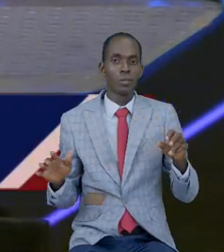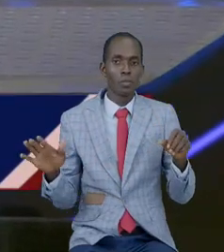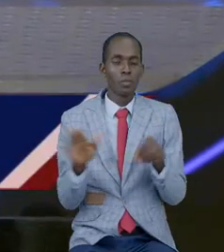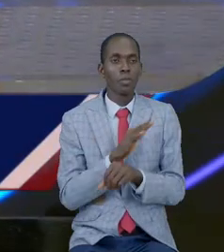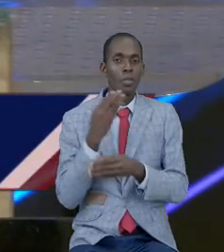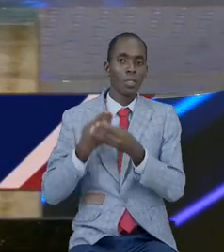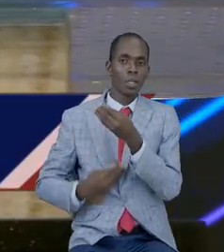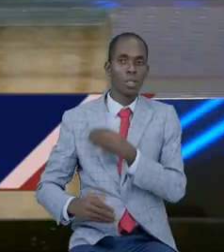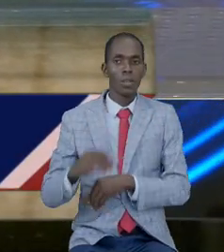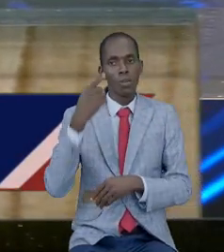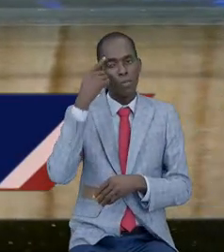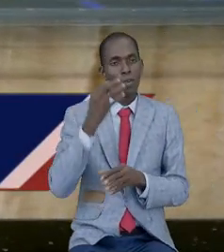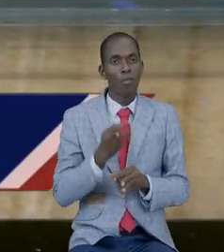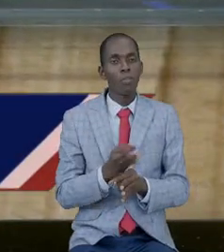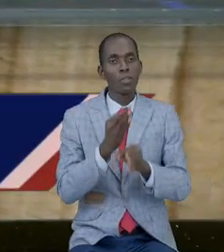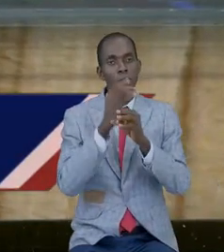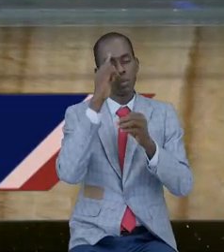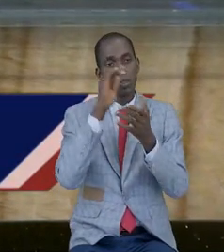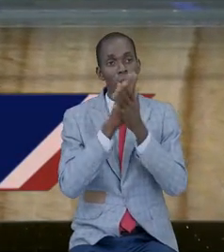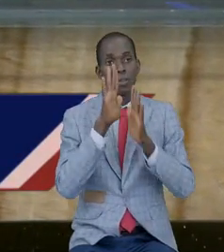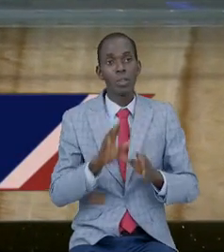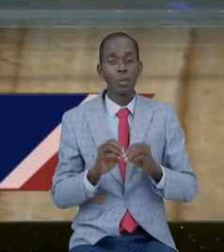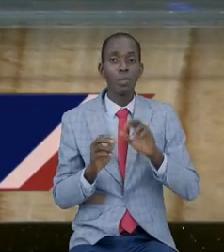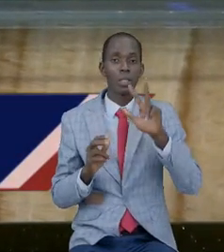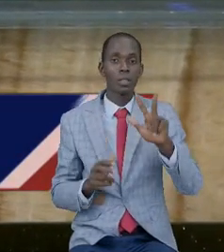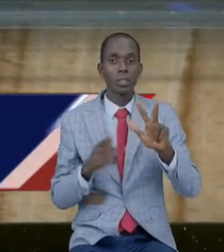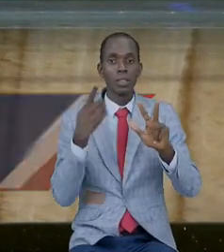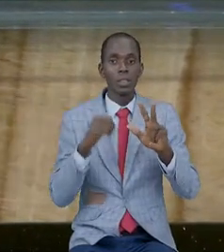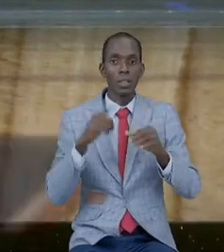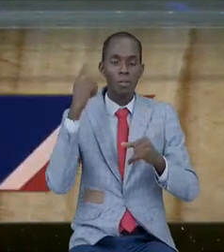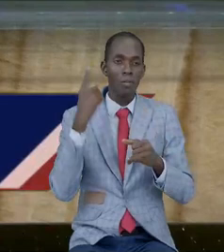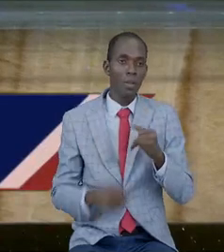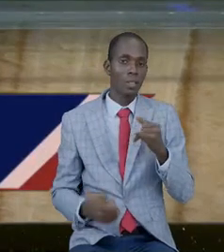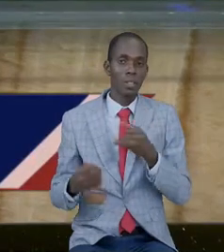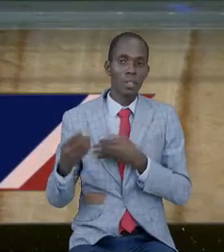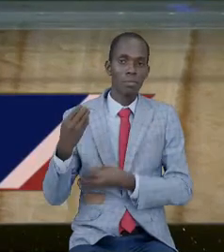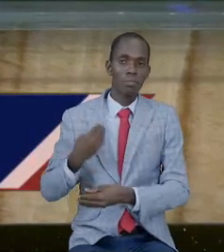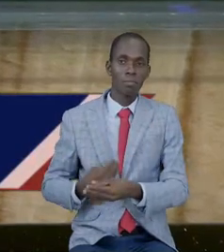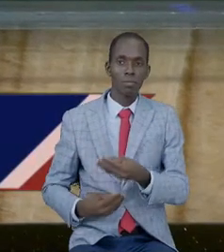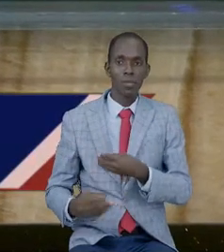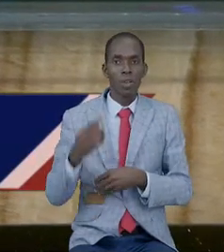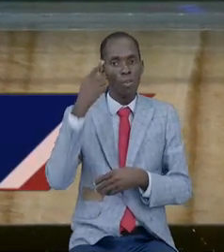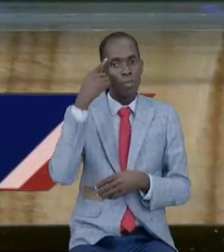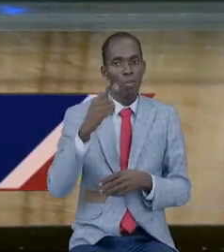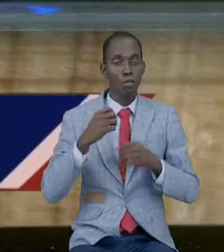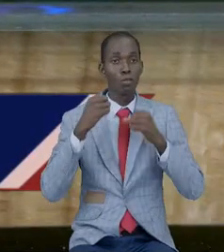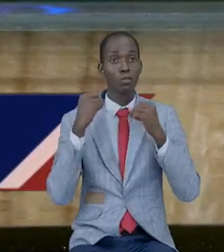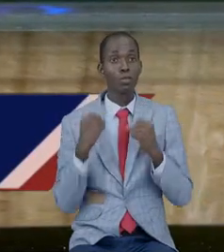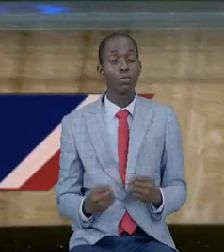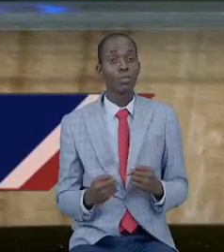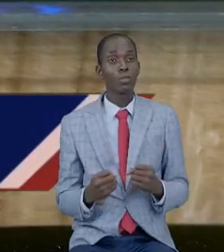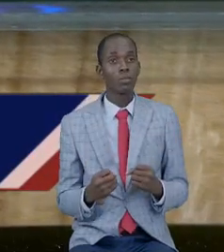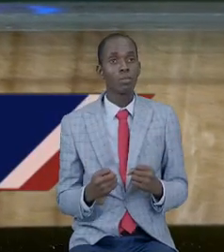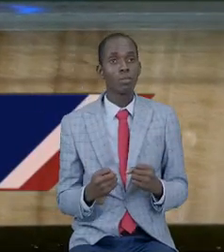for faithful saints number three the final inheritance for former steadfastness